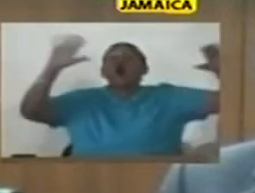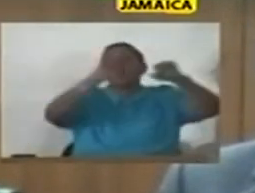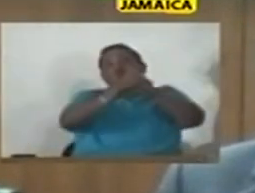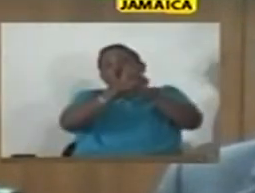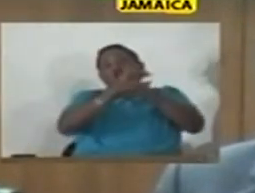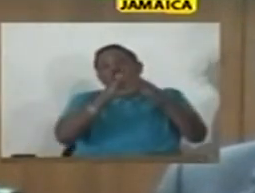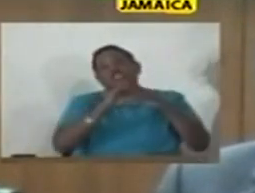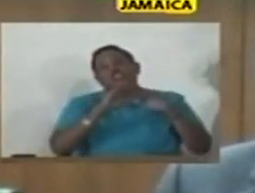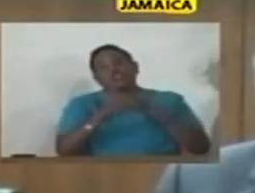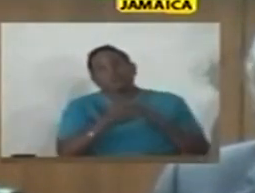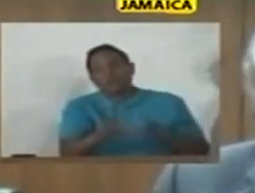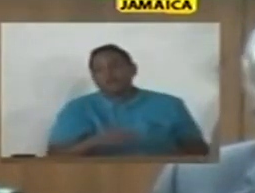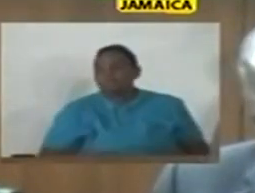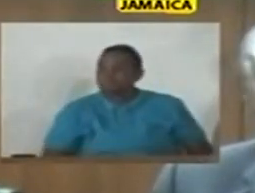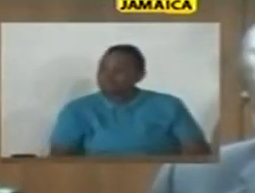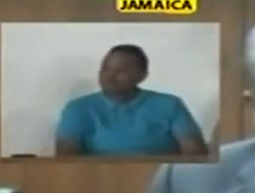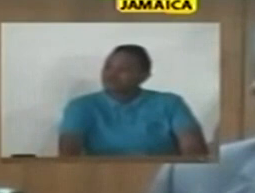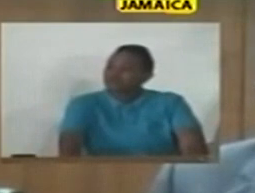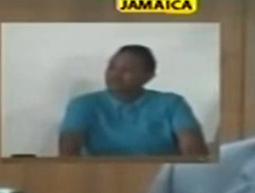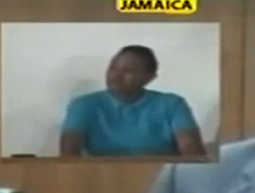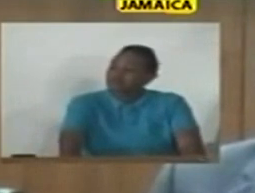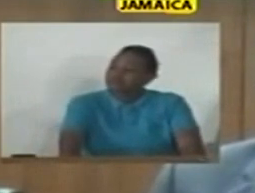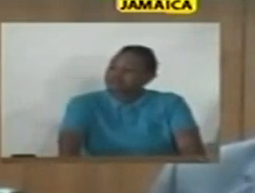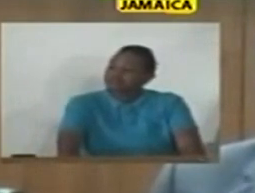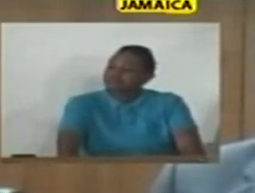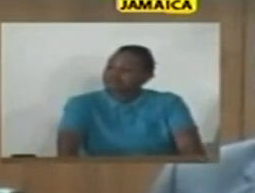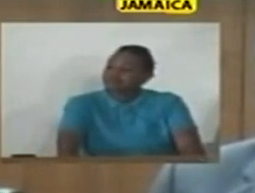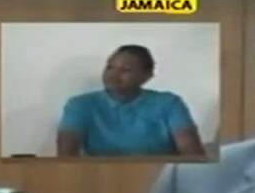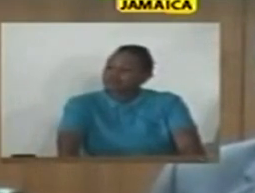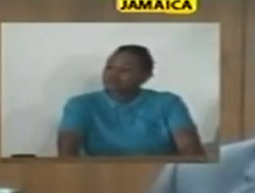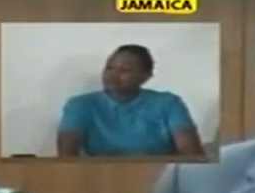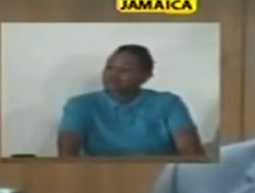Jamaica. I'm sure you will agree